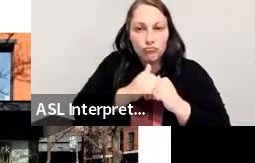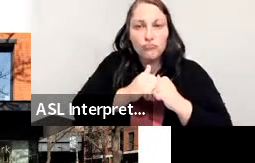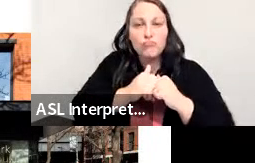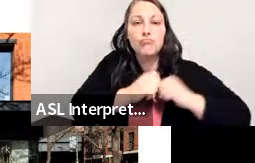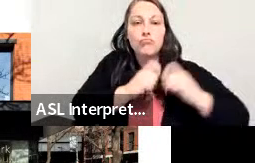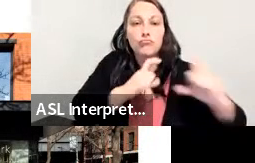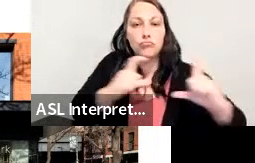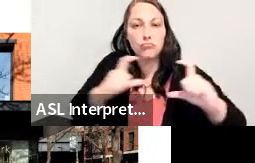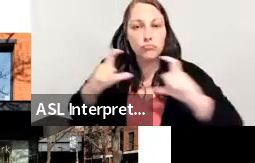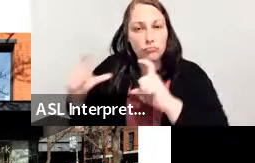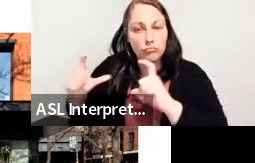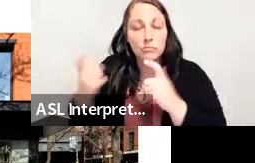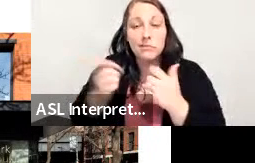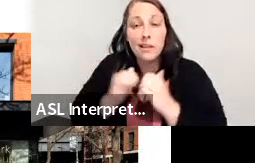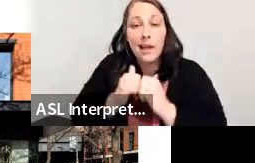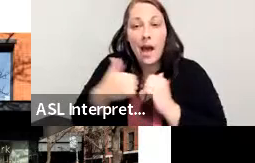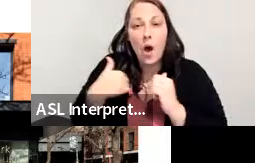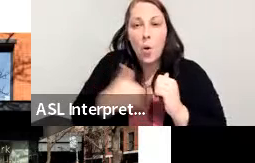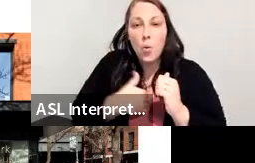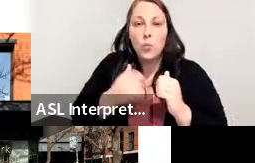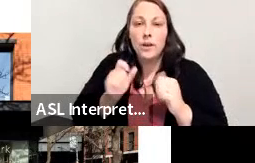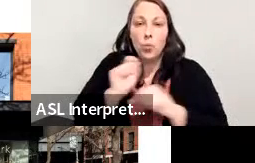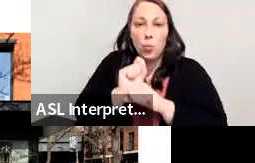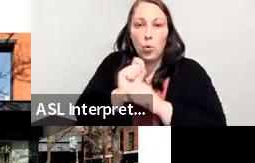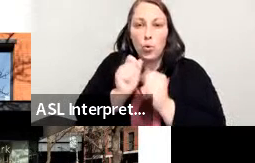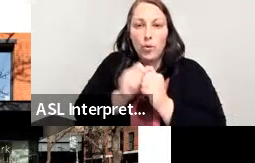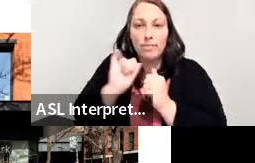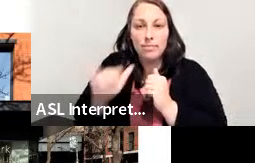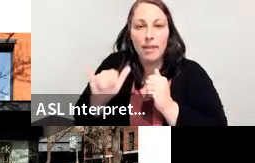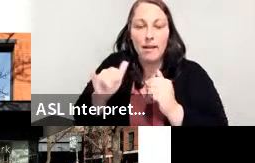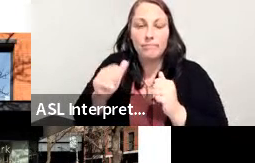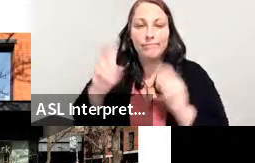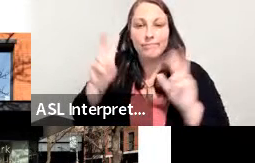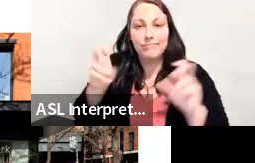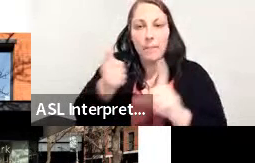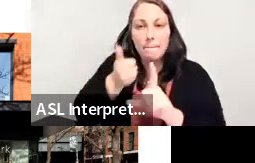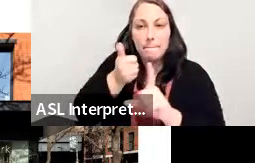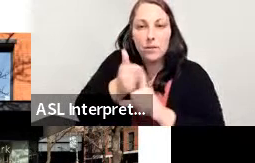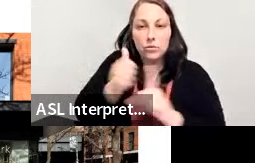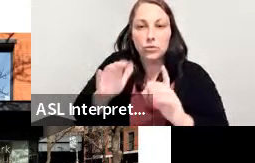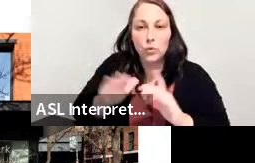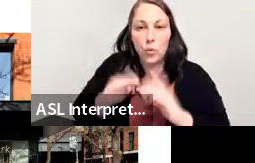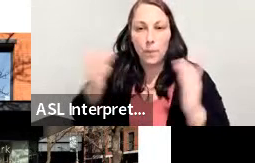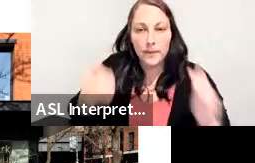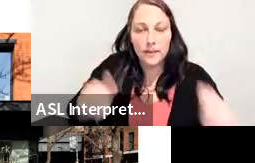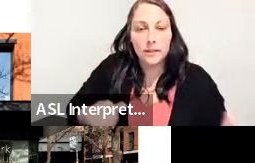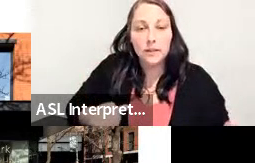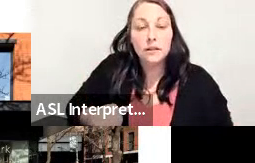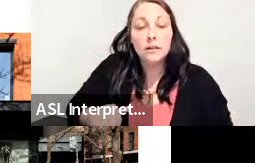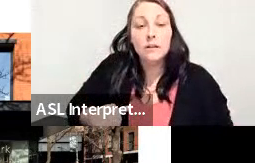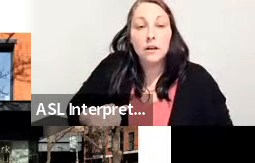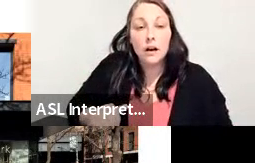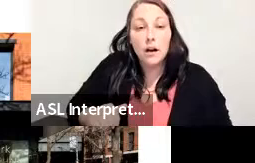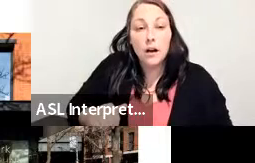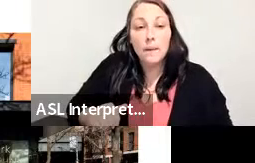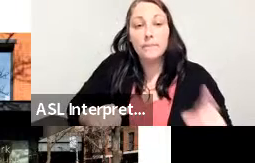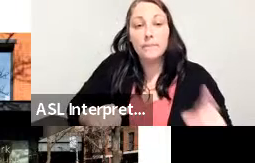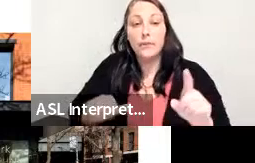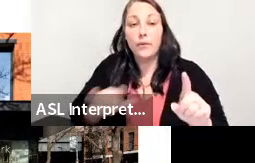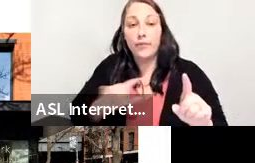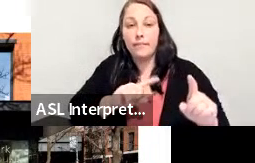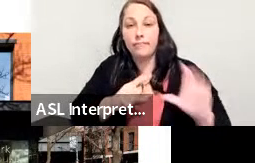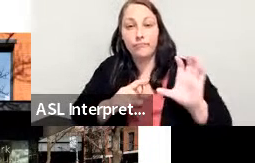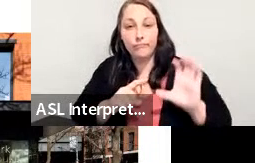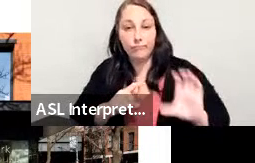and working with punched openings. We have here a variety of buildings, some with limestone cladding or